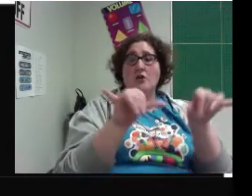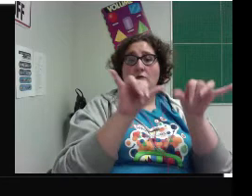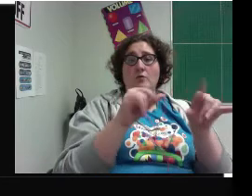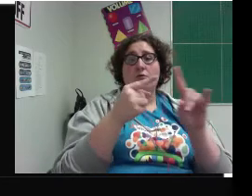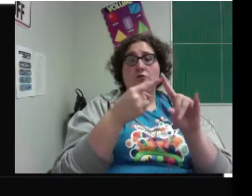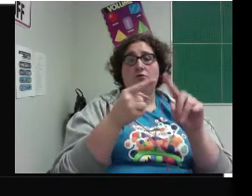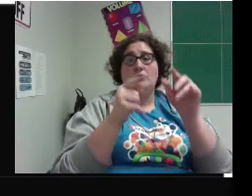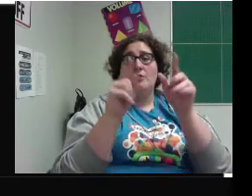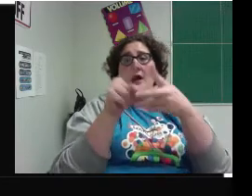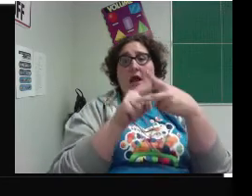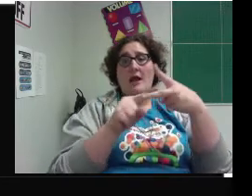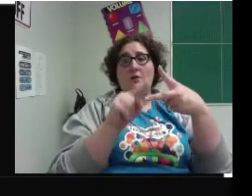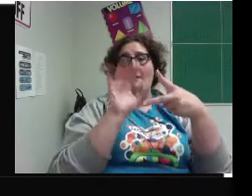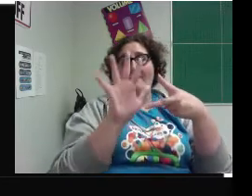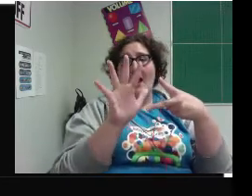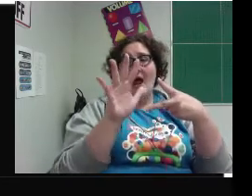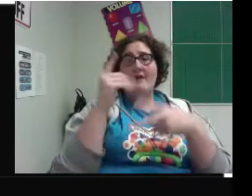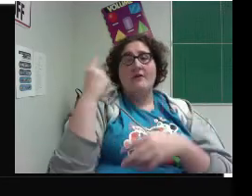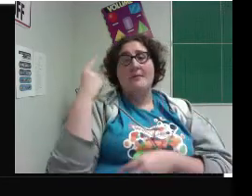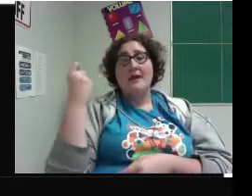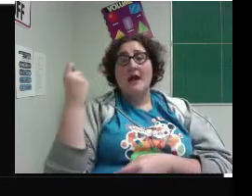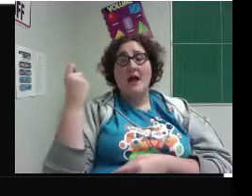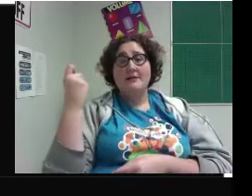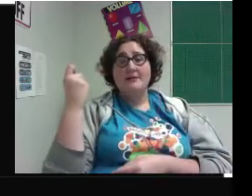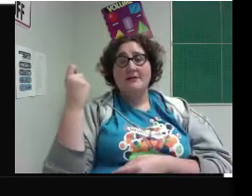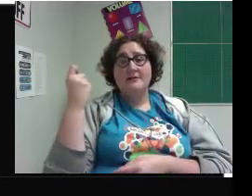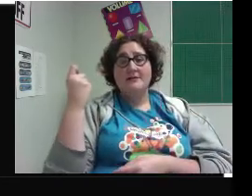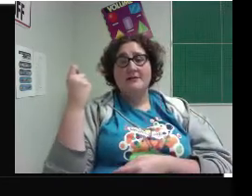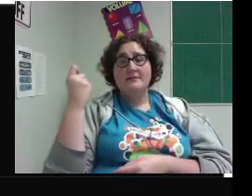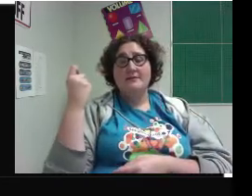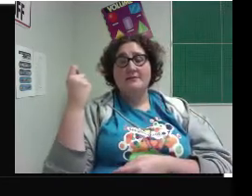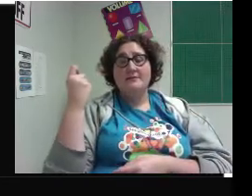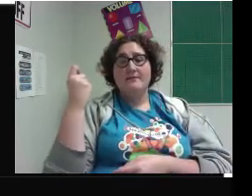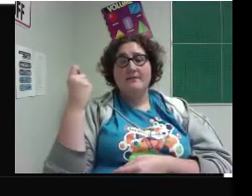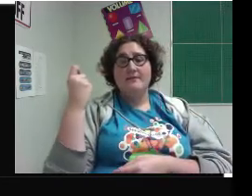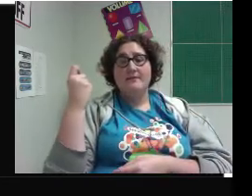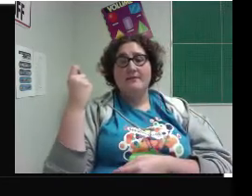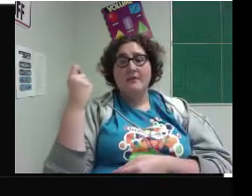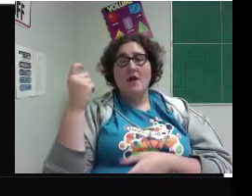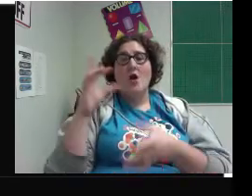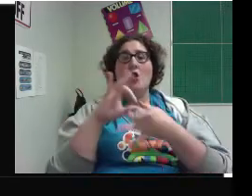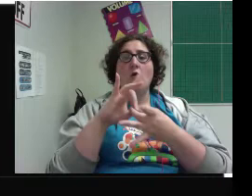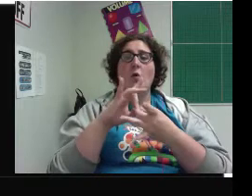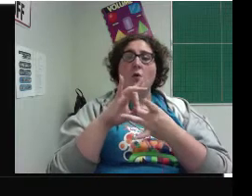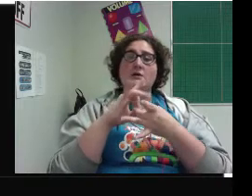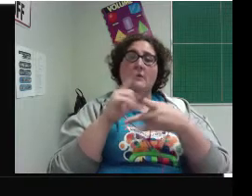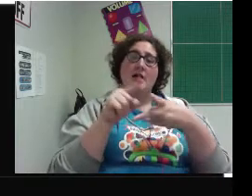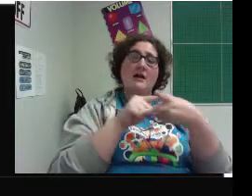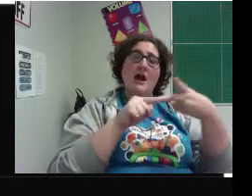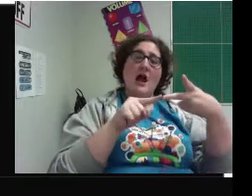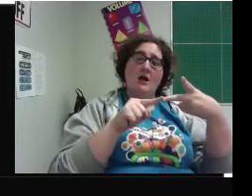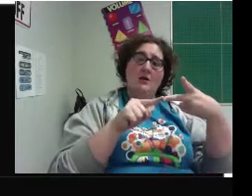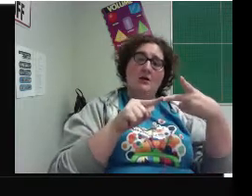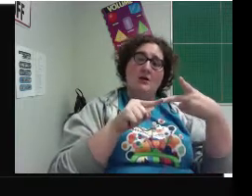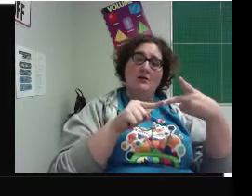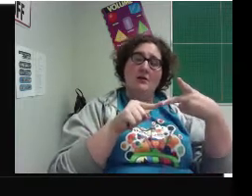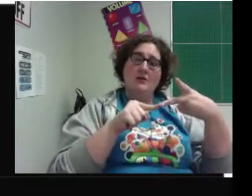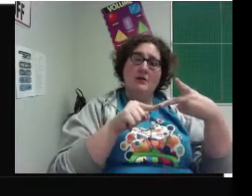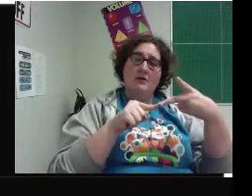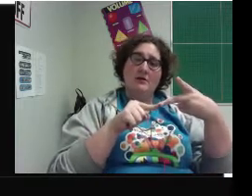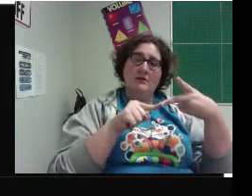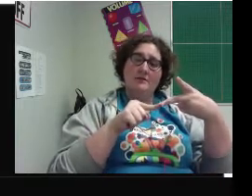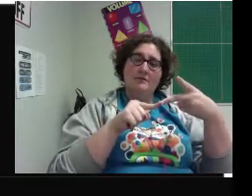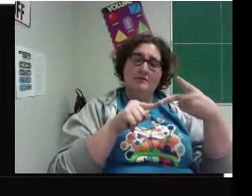congruent to angle 5 because corresponding angles